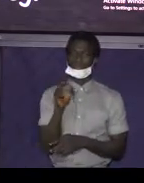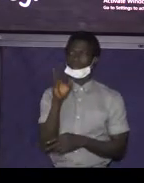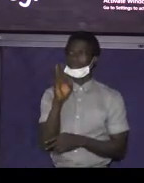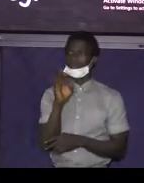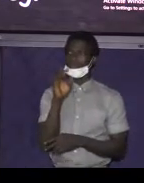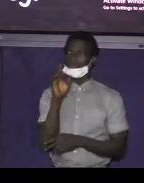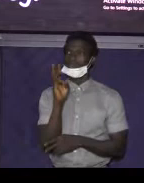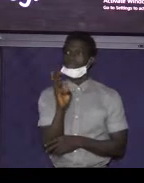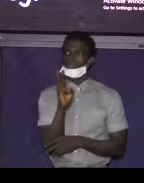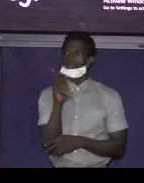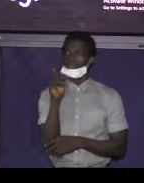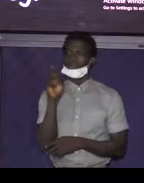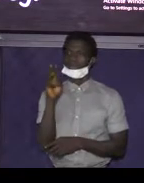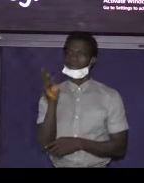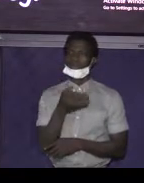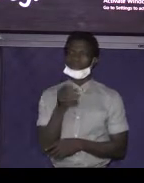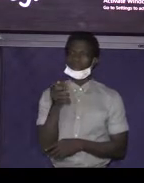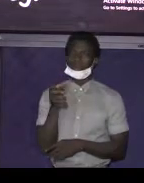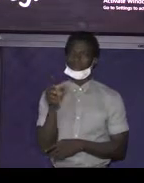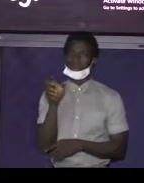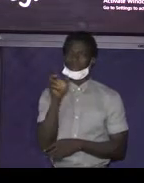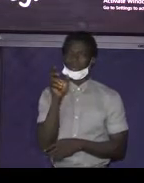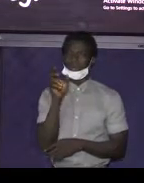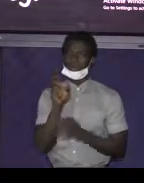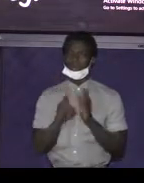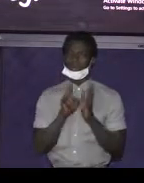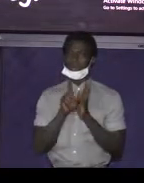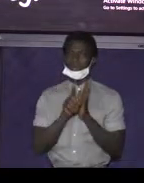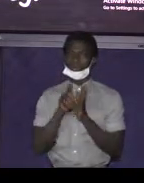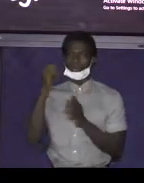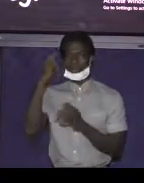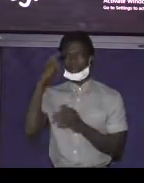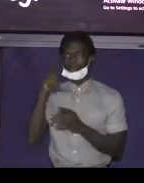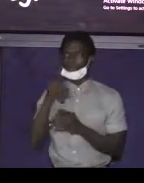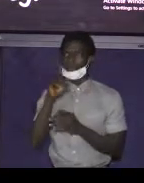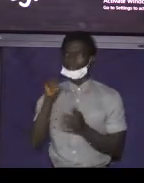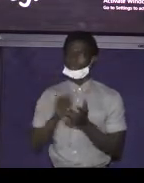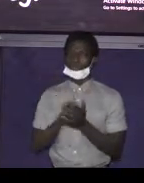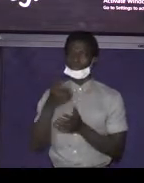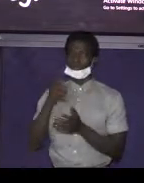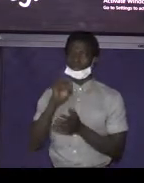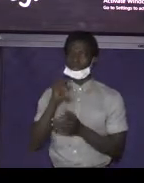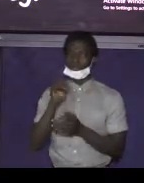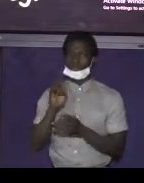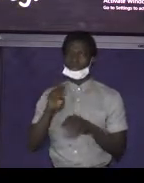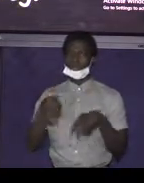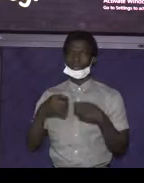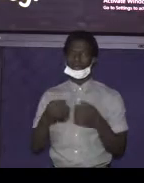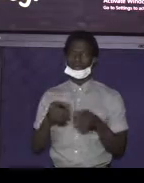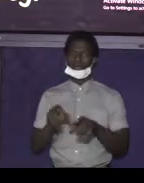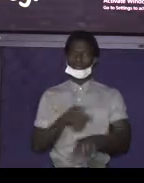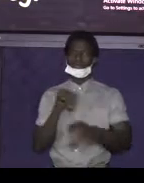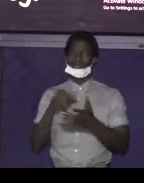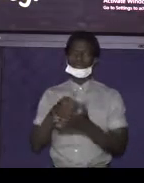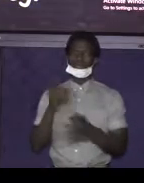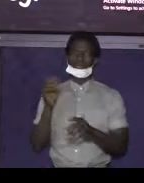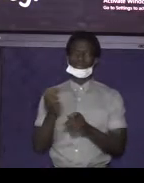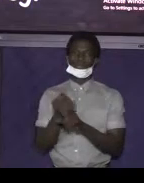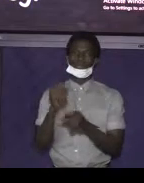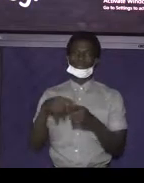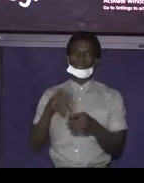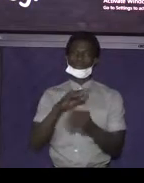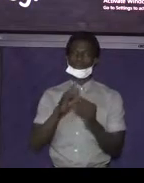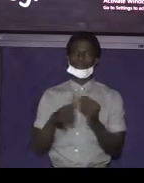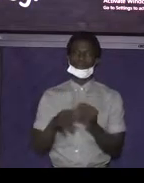for a distance of 1,200 kilometers. How long did it take to complete the journey? Now you want to find